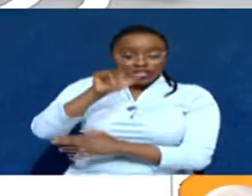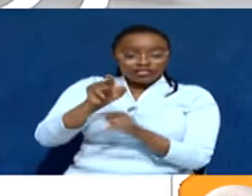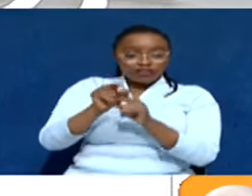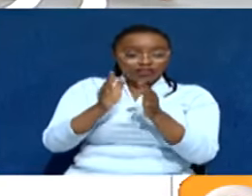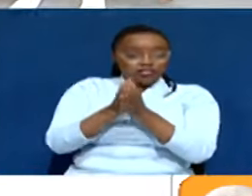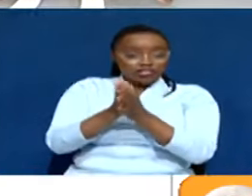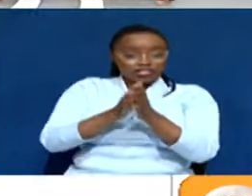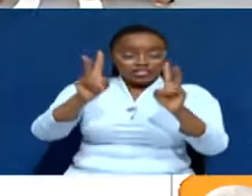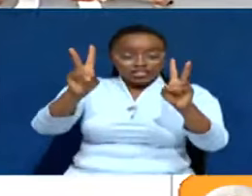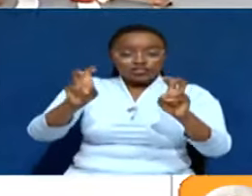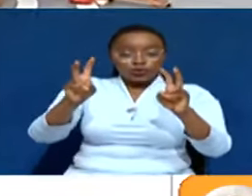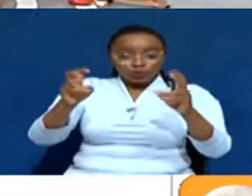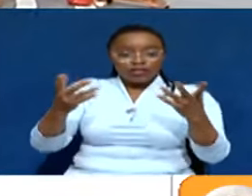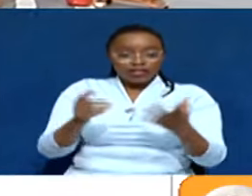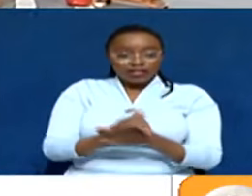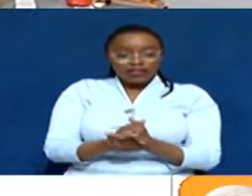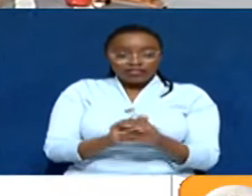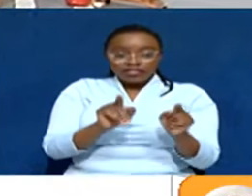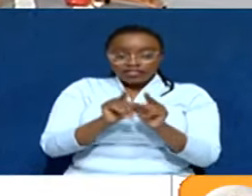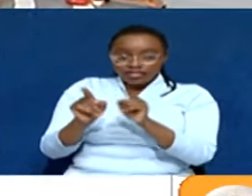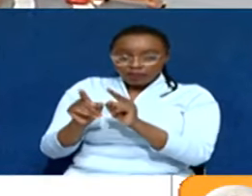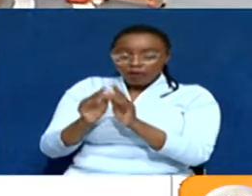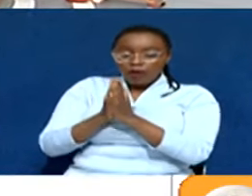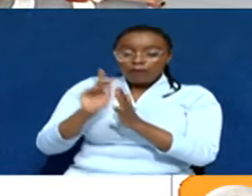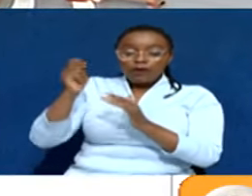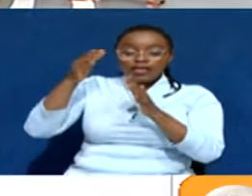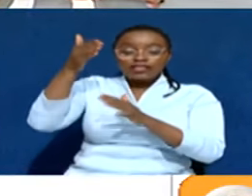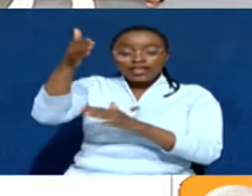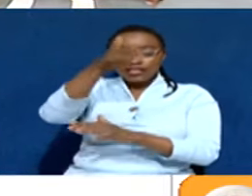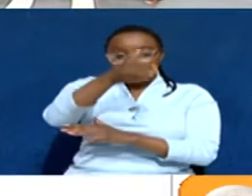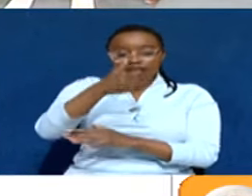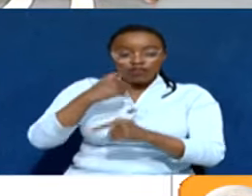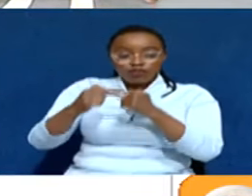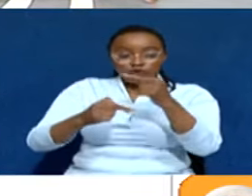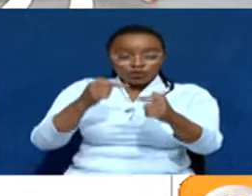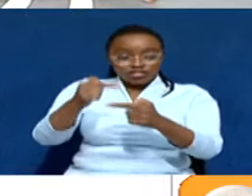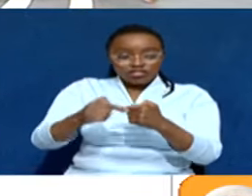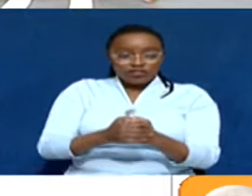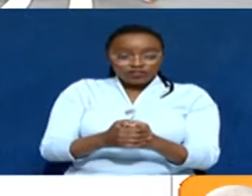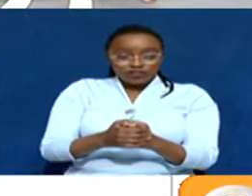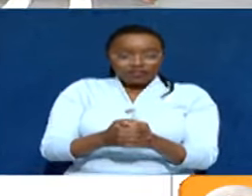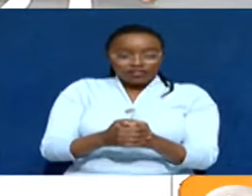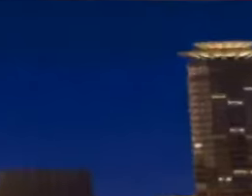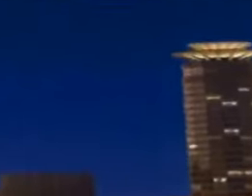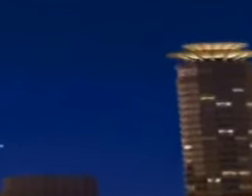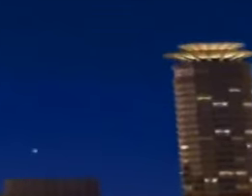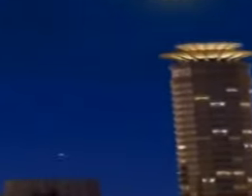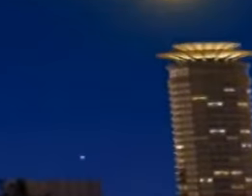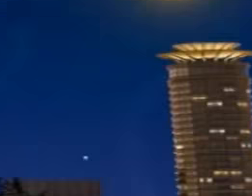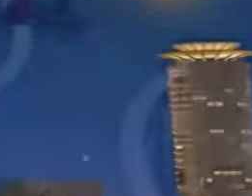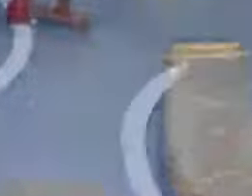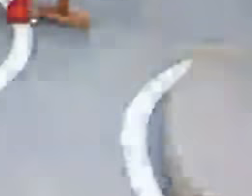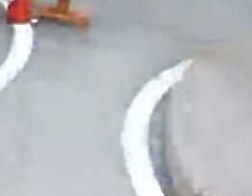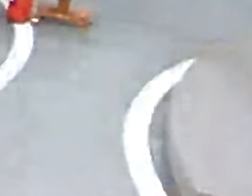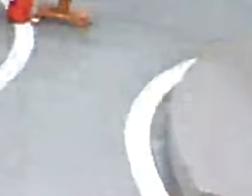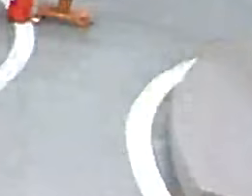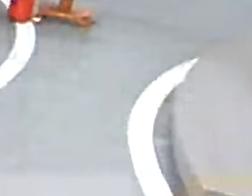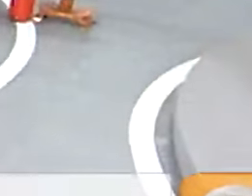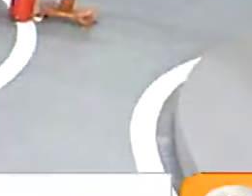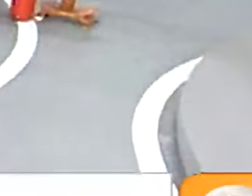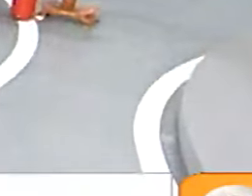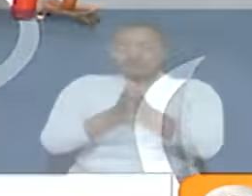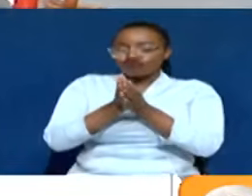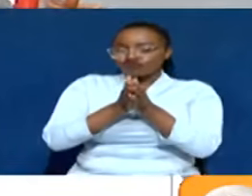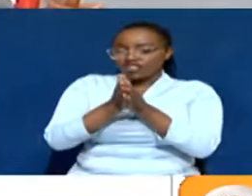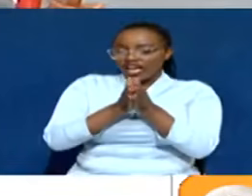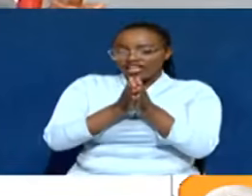an interesting topic, you guys. And, you know, we pray for Kenyans out there. Yeah. We have to. Yeah, we have to. Yeah. We have to, Jeff. What an